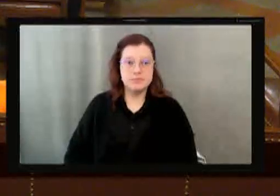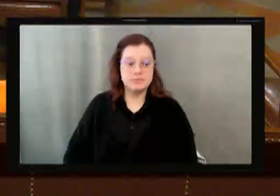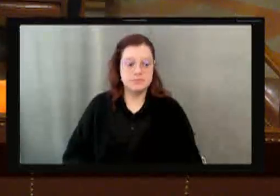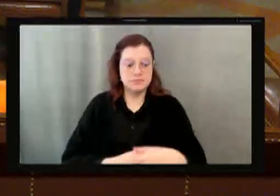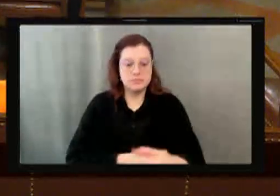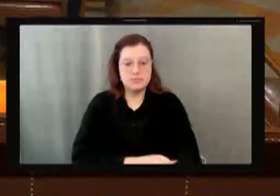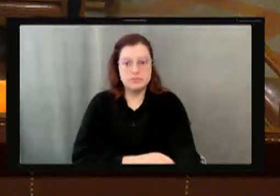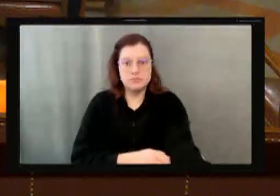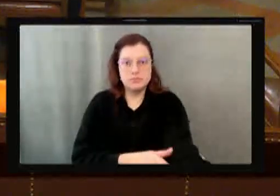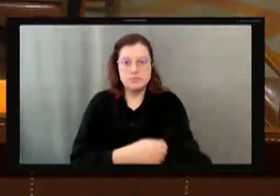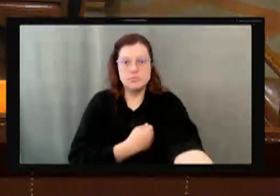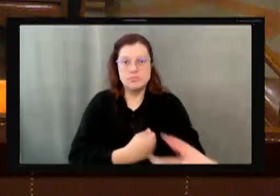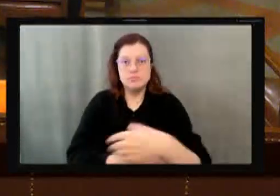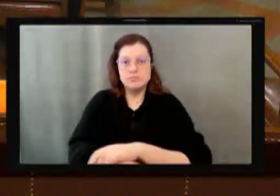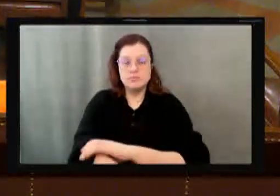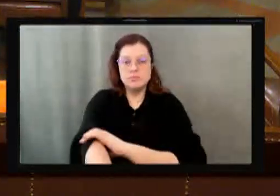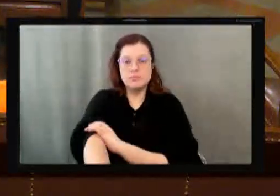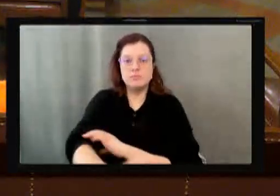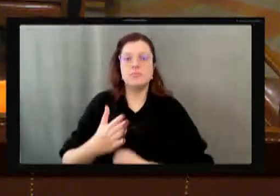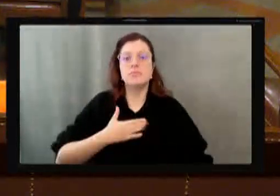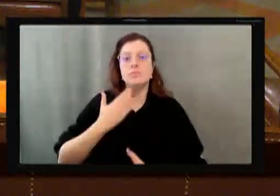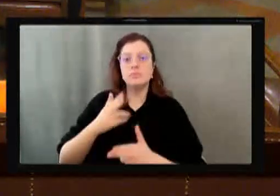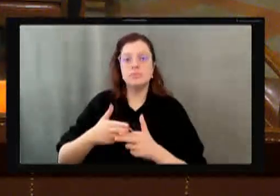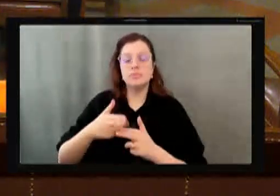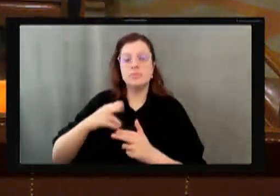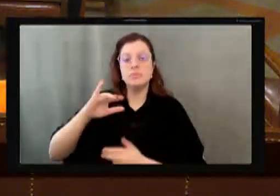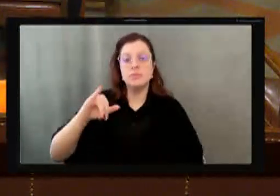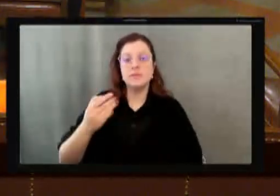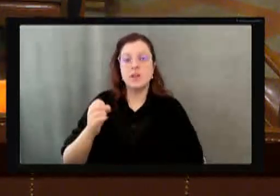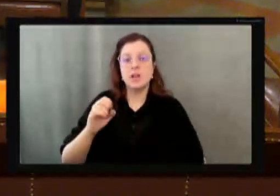Okay, my name is Yvonne F. Brown.